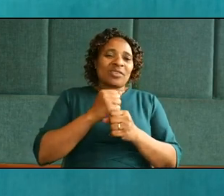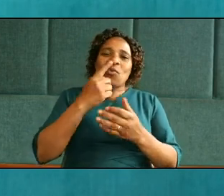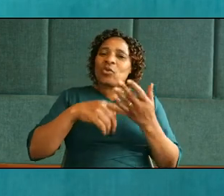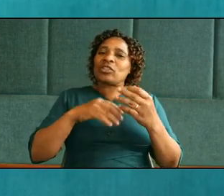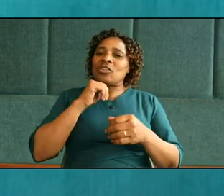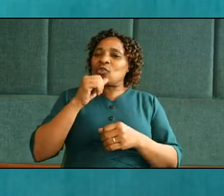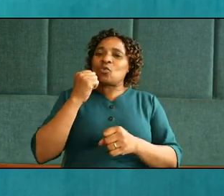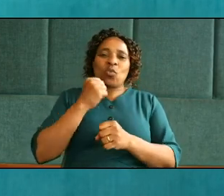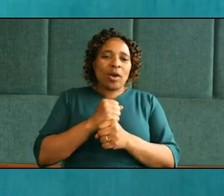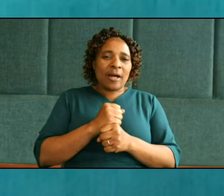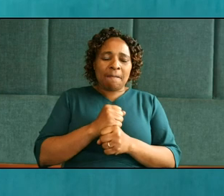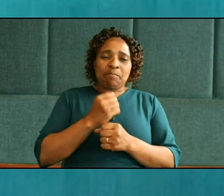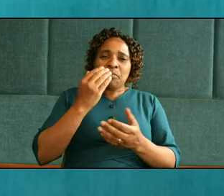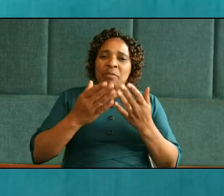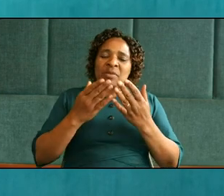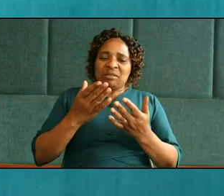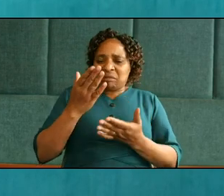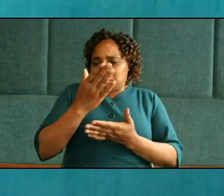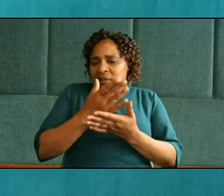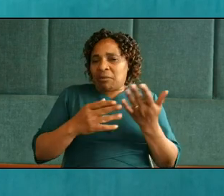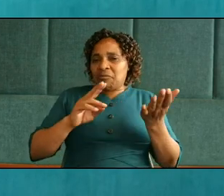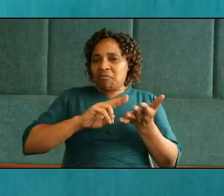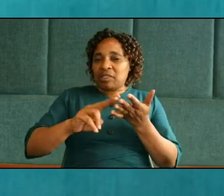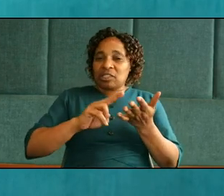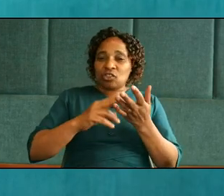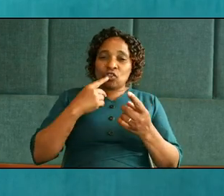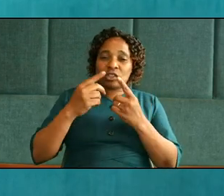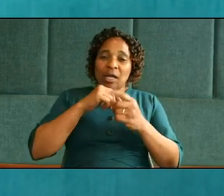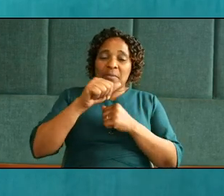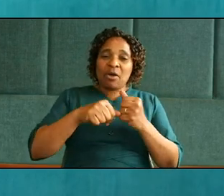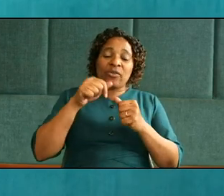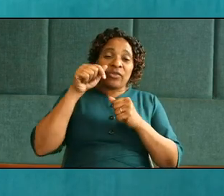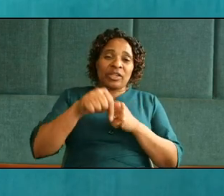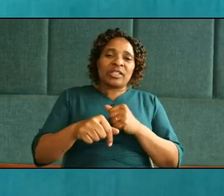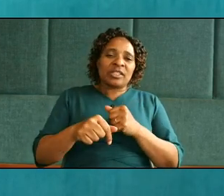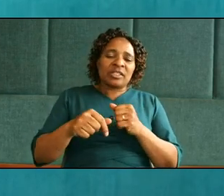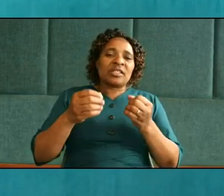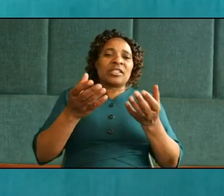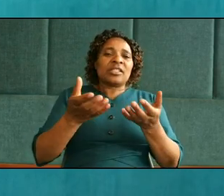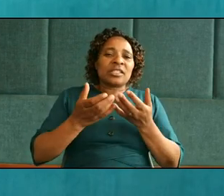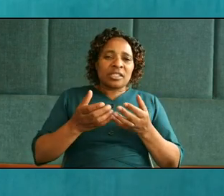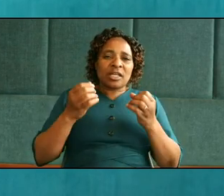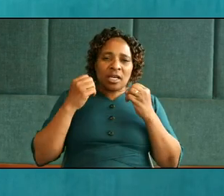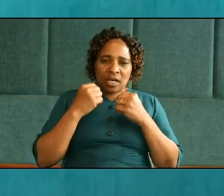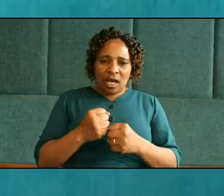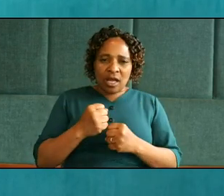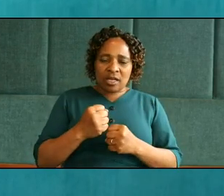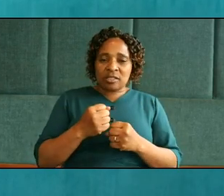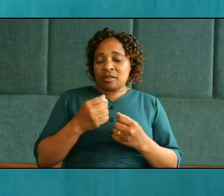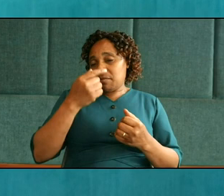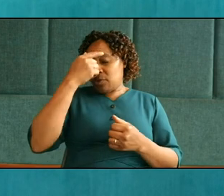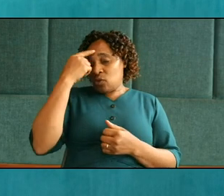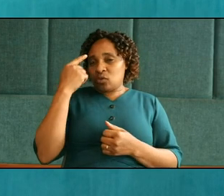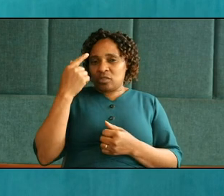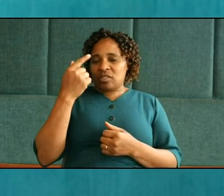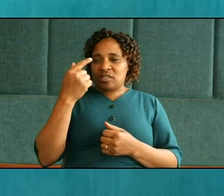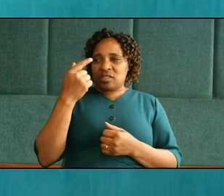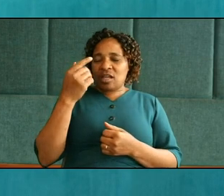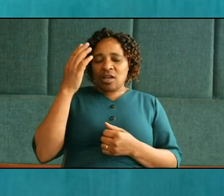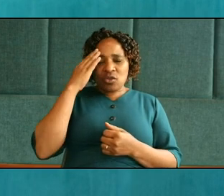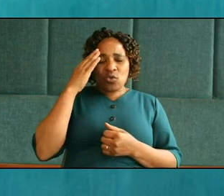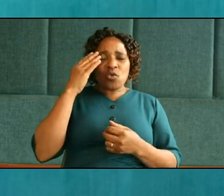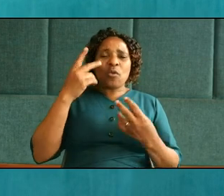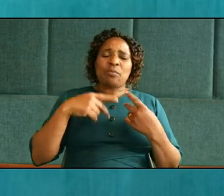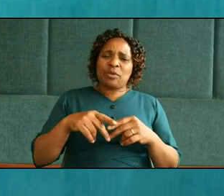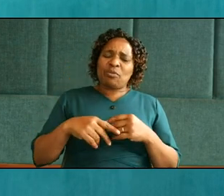work, and when maybe a certain verse talks about this and about that, then it also needs courage because, you know,